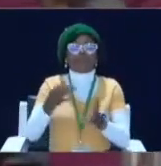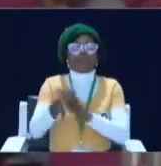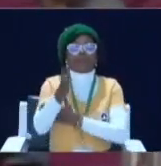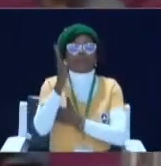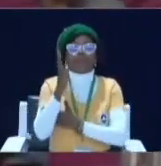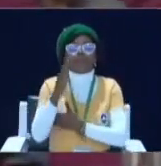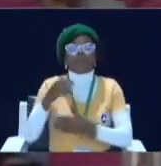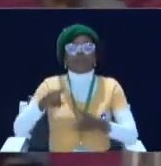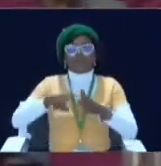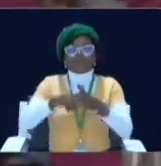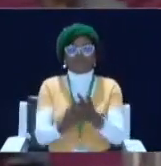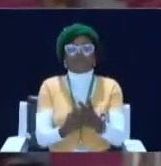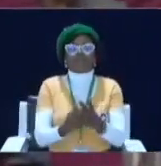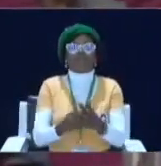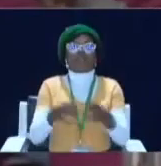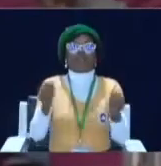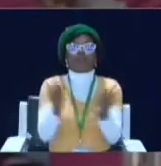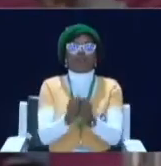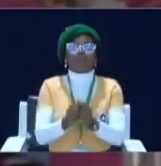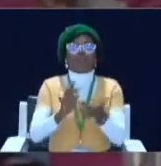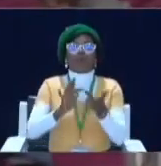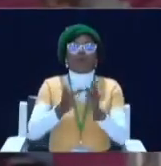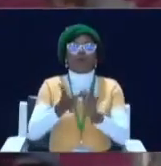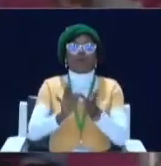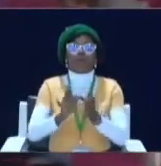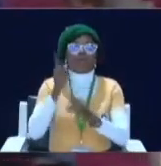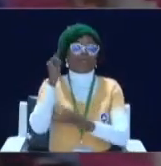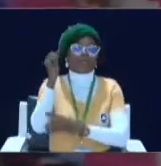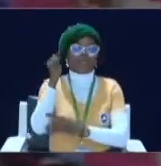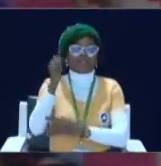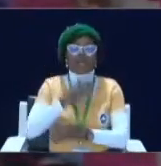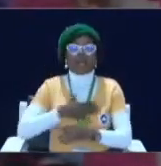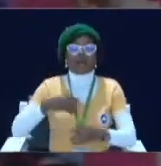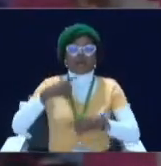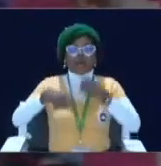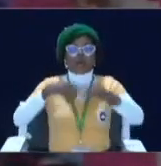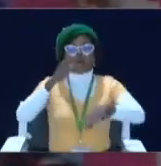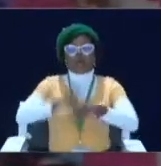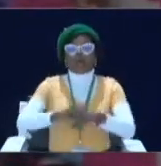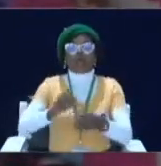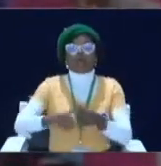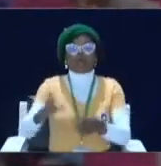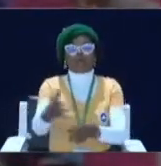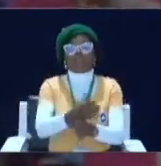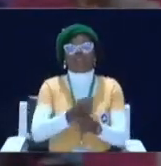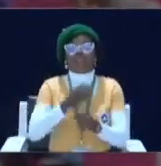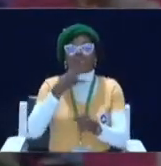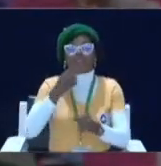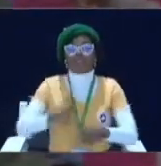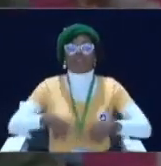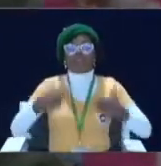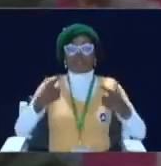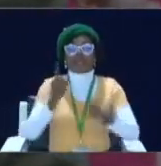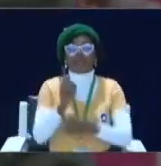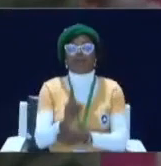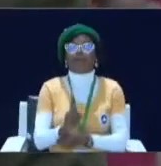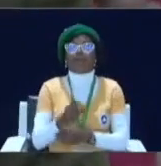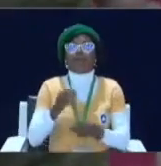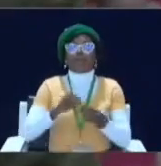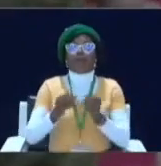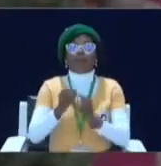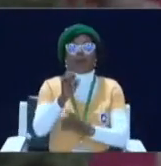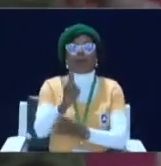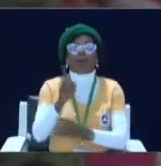We begin with the online testimonies, and we go on to take the live testifiers. The first